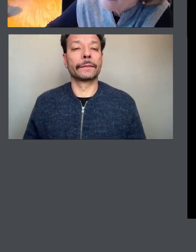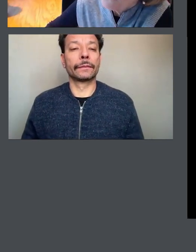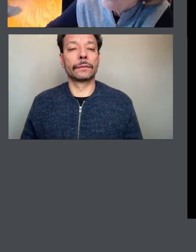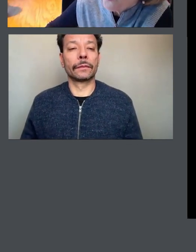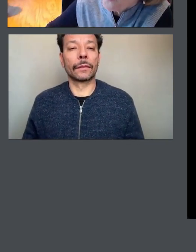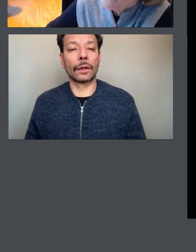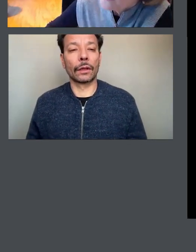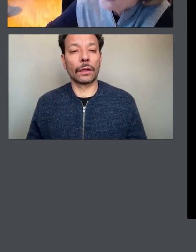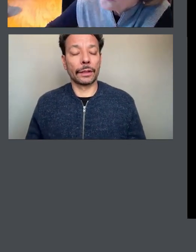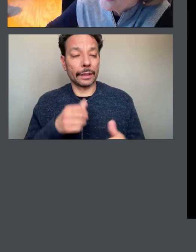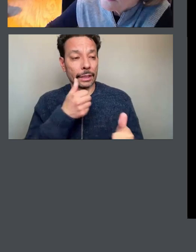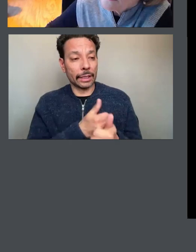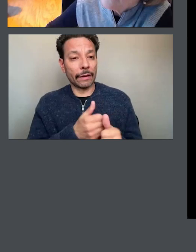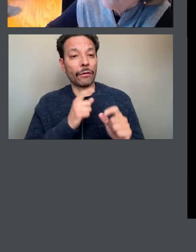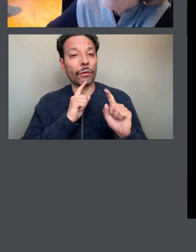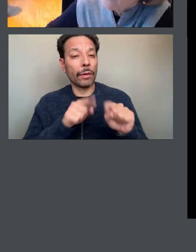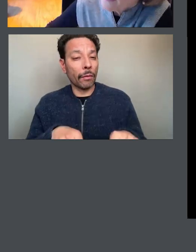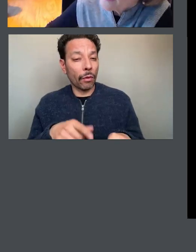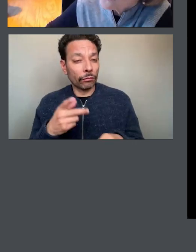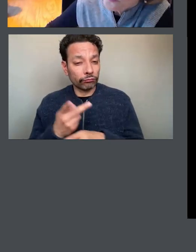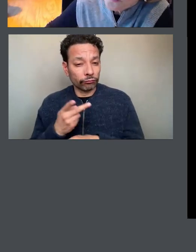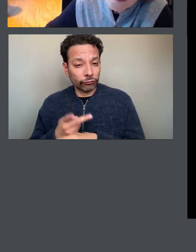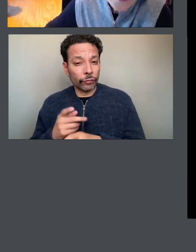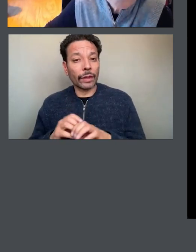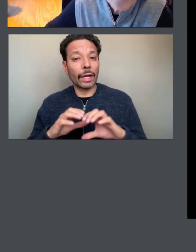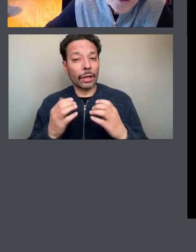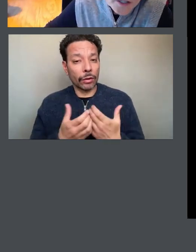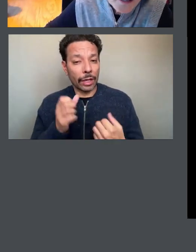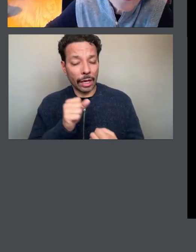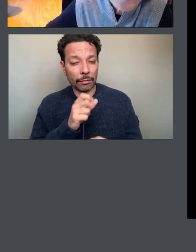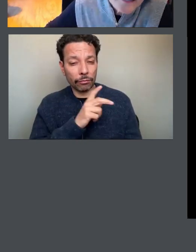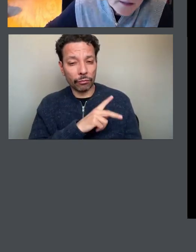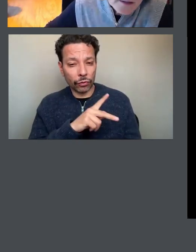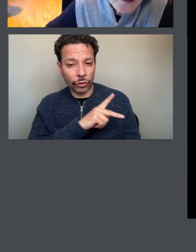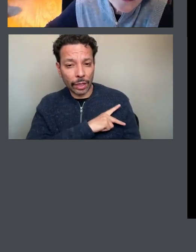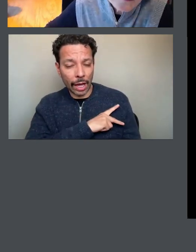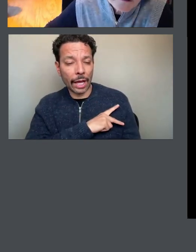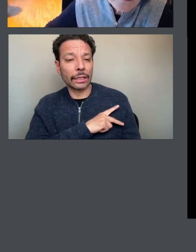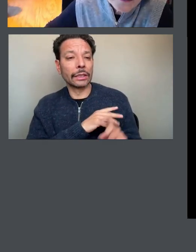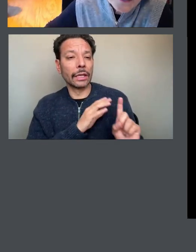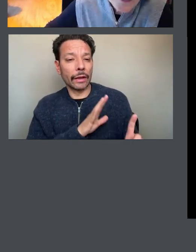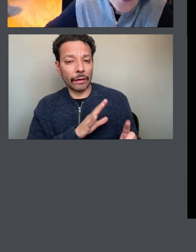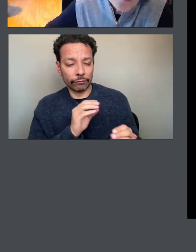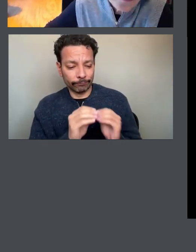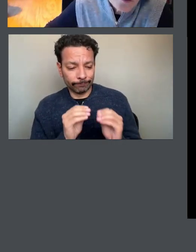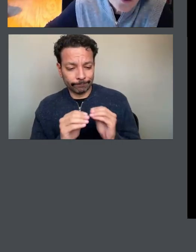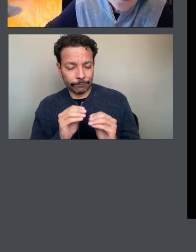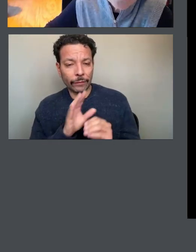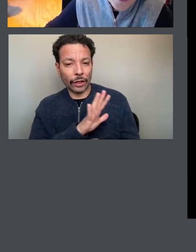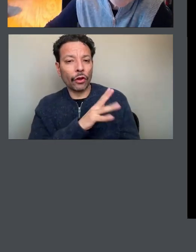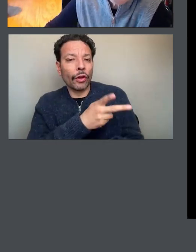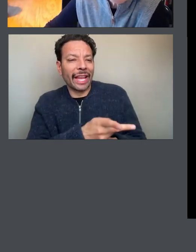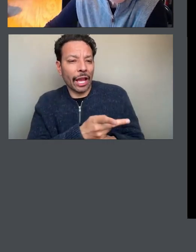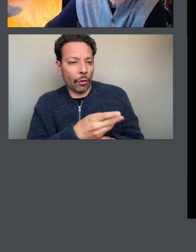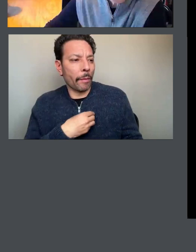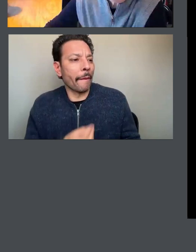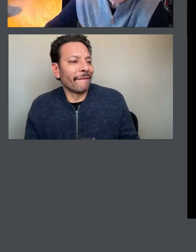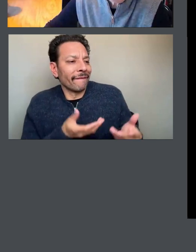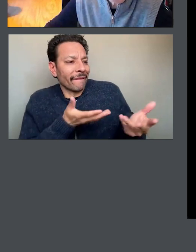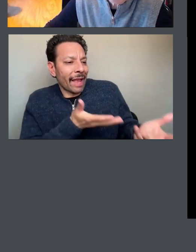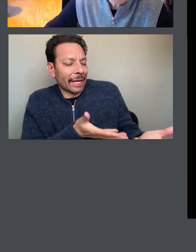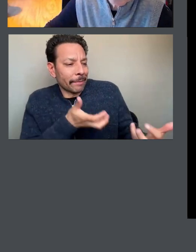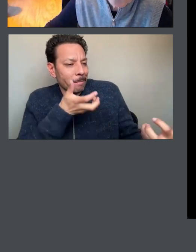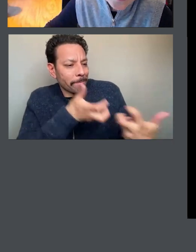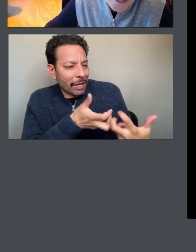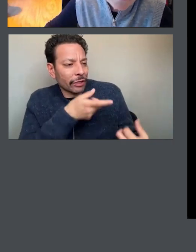And self-report measures from the classroom can personalize this care that we're providing. So again,